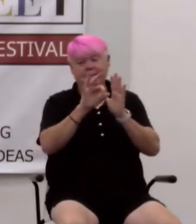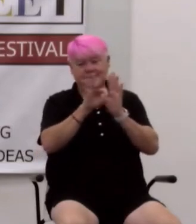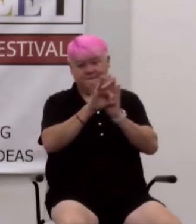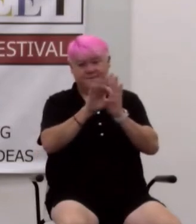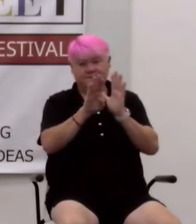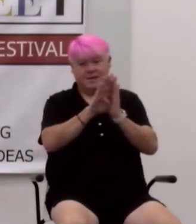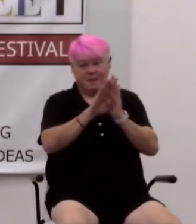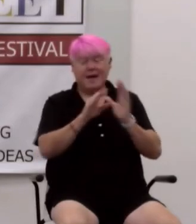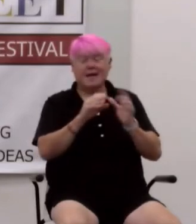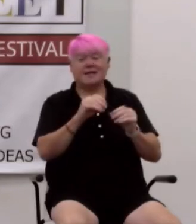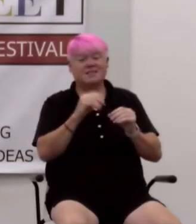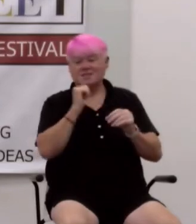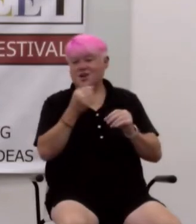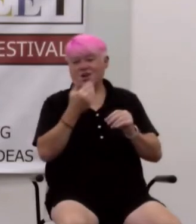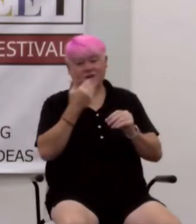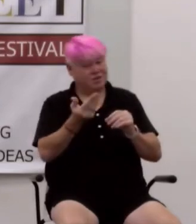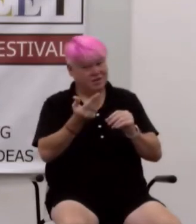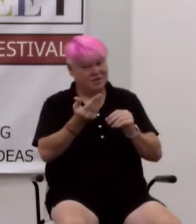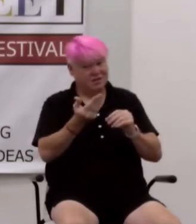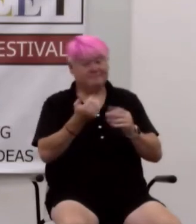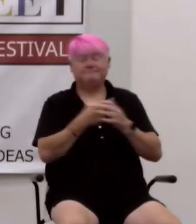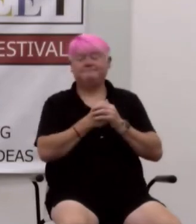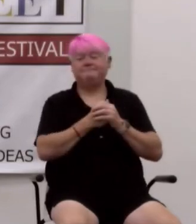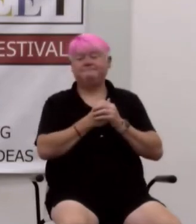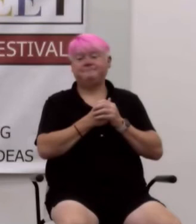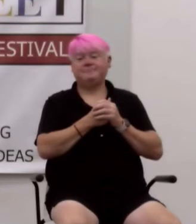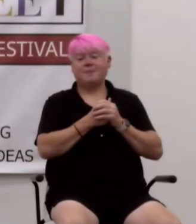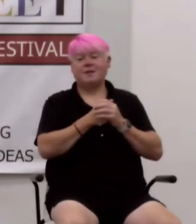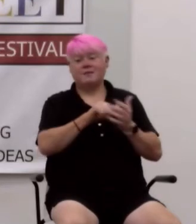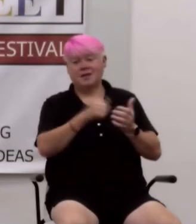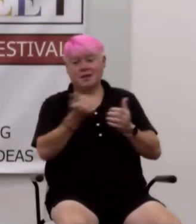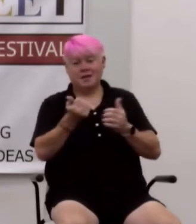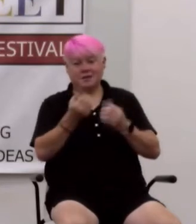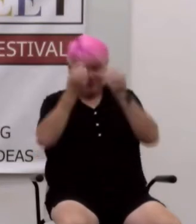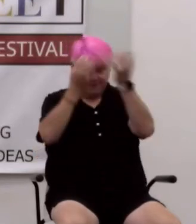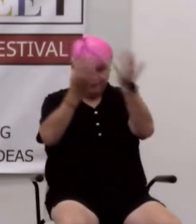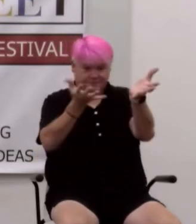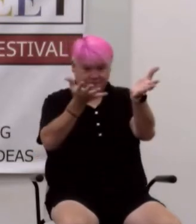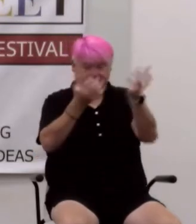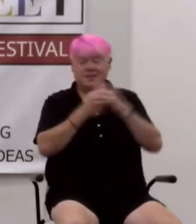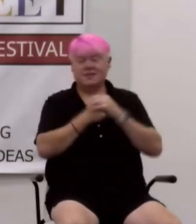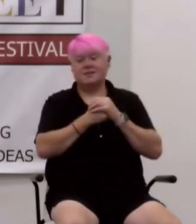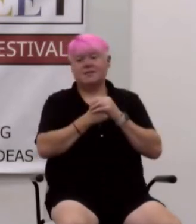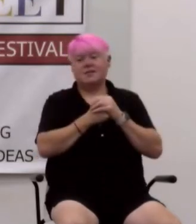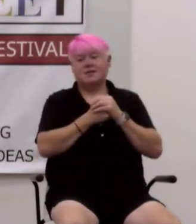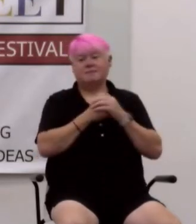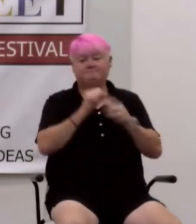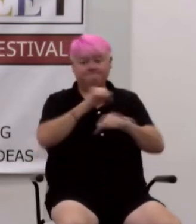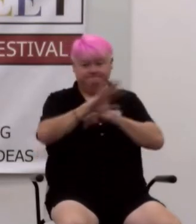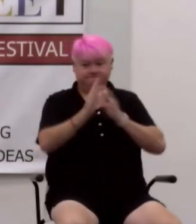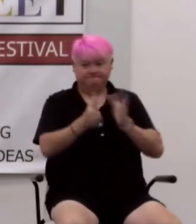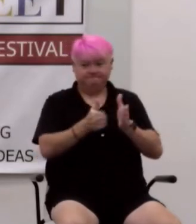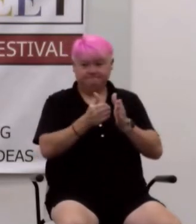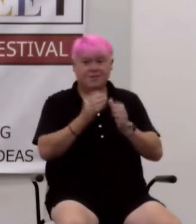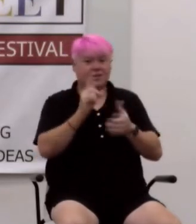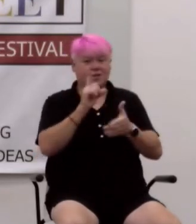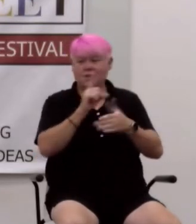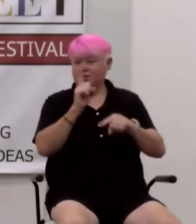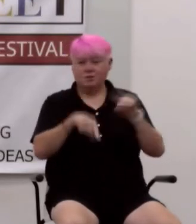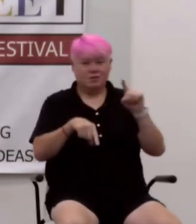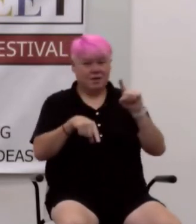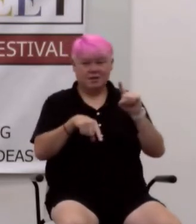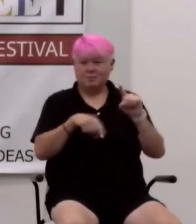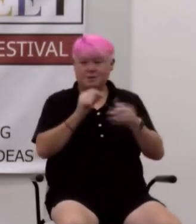over will be. And the other piece of advice I would give is you can't really be a writer unless you read.